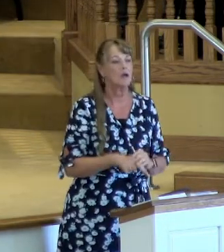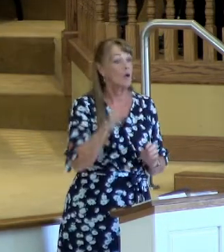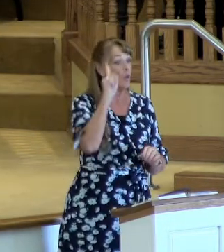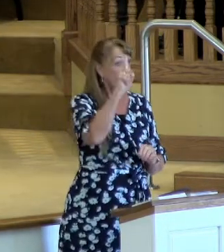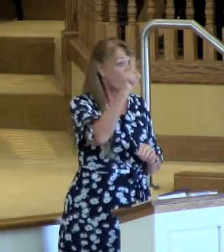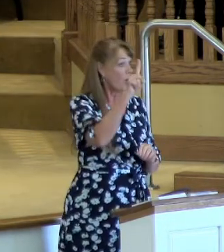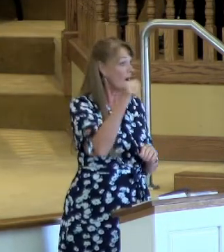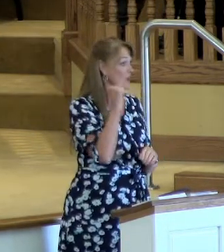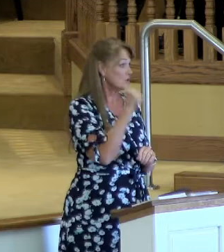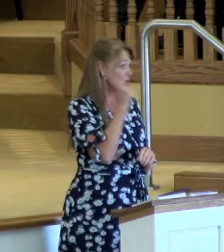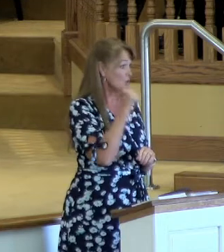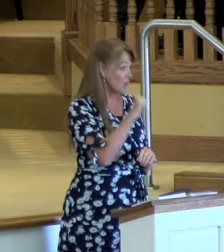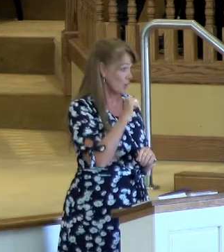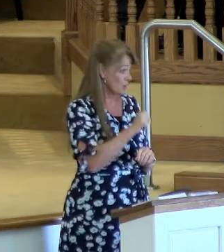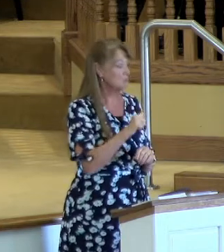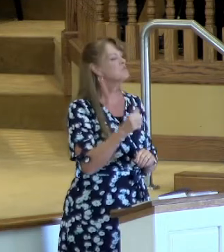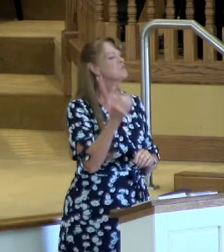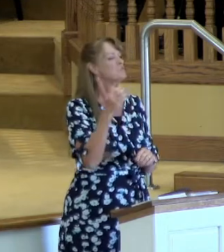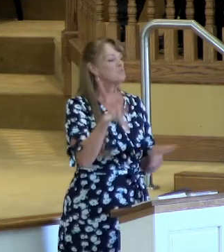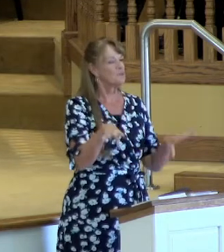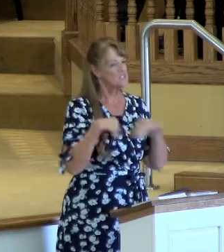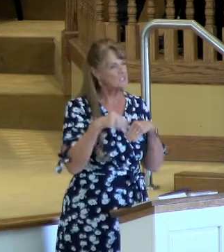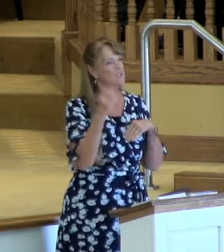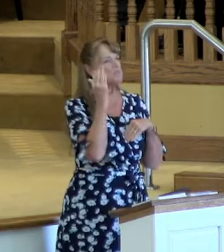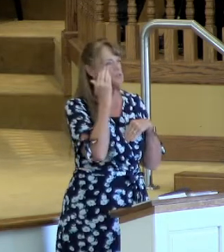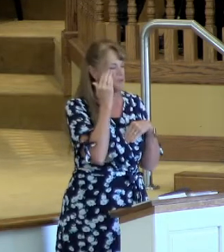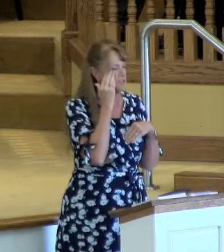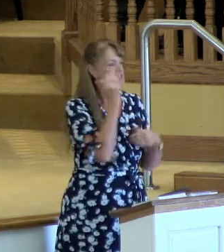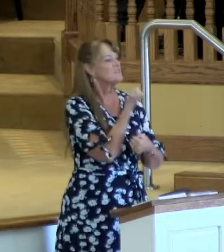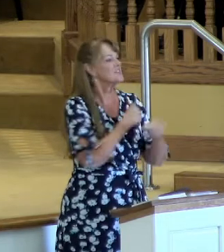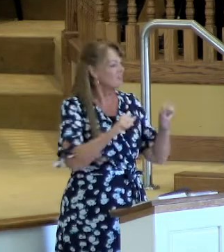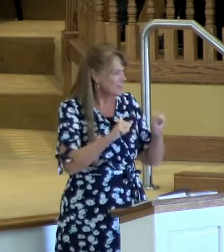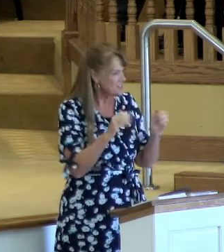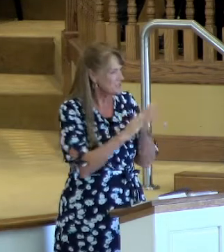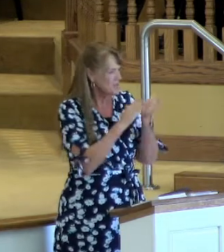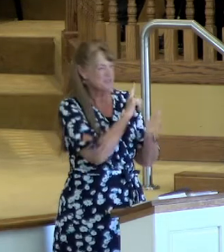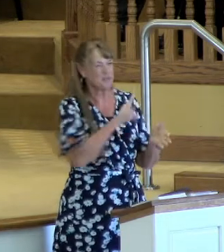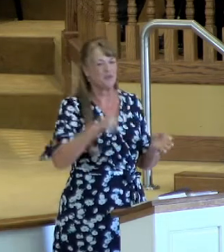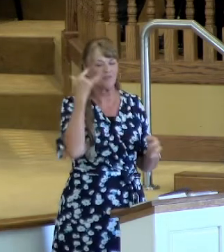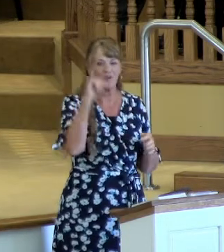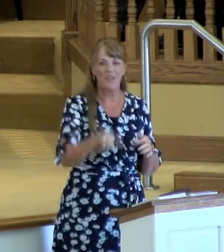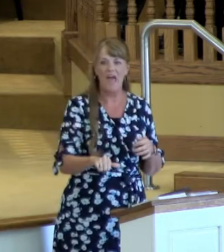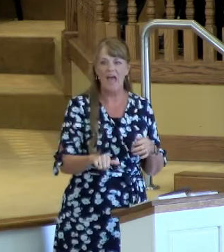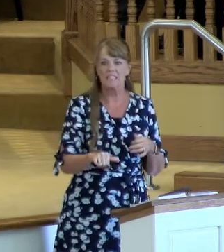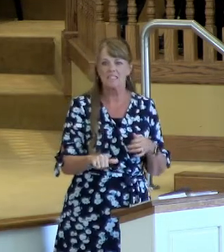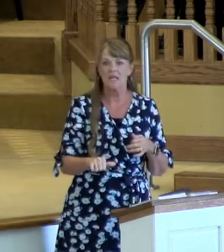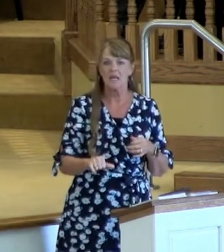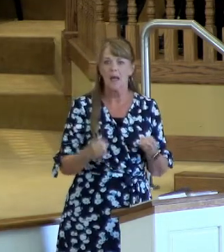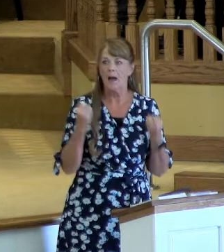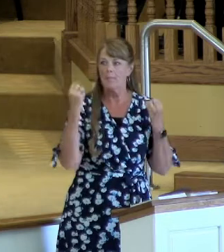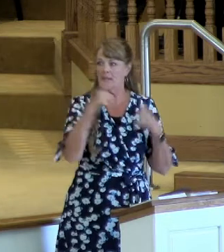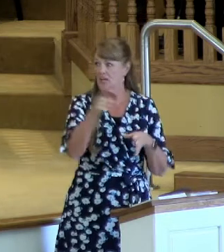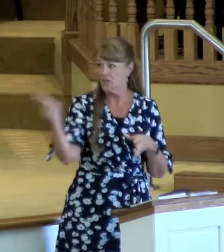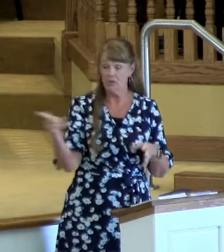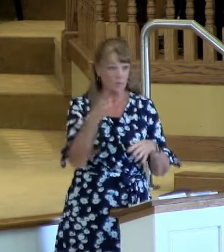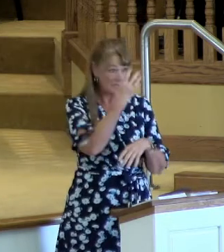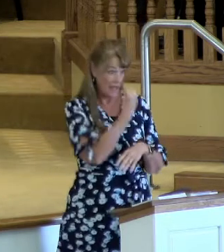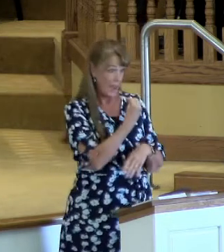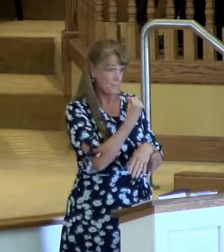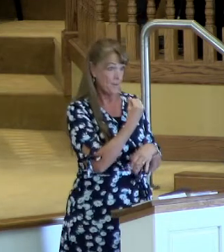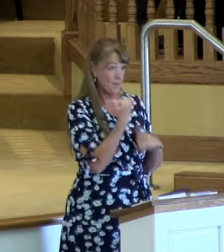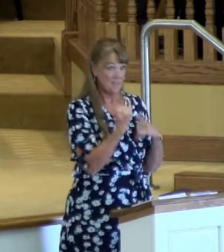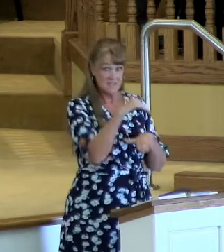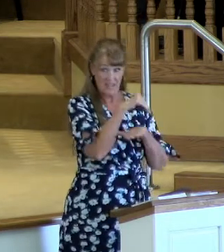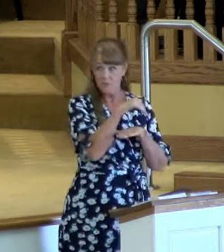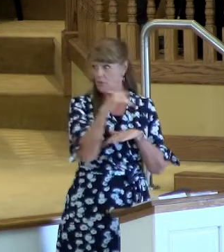one girl, Audrey Miller, get an assurance of her salvation this morning, so praise the Lord for that. How many of you all got your afternoon nap this